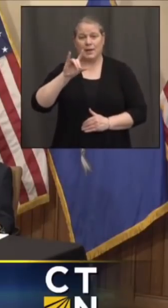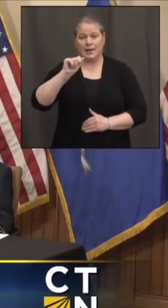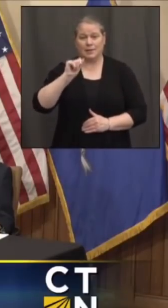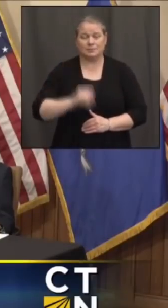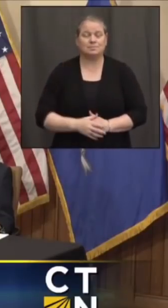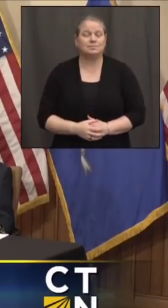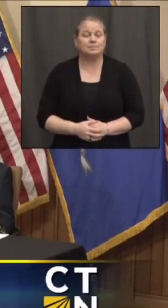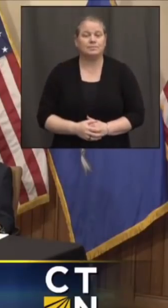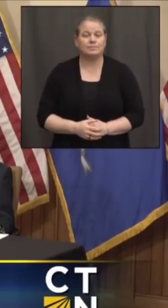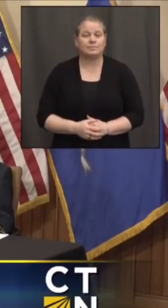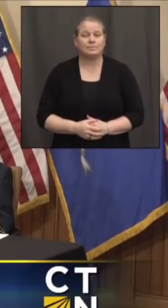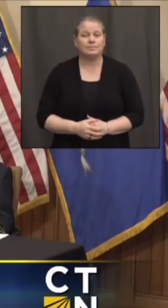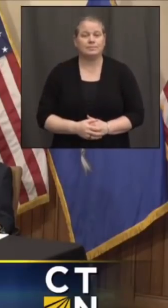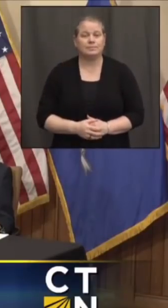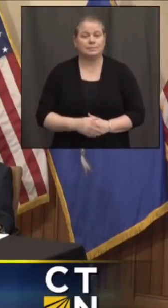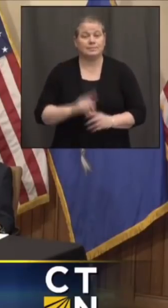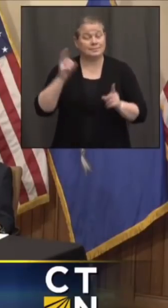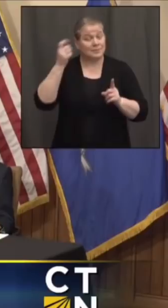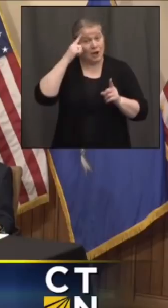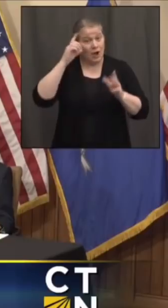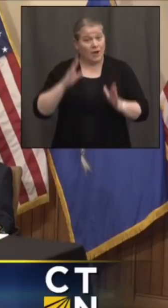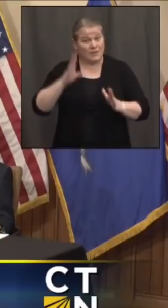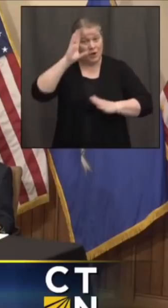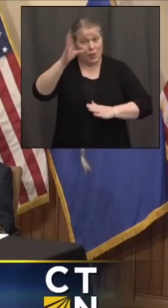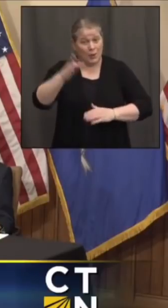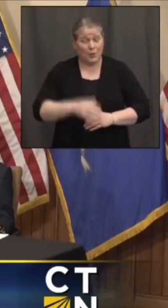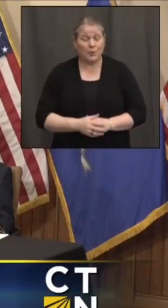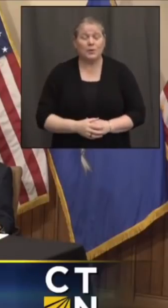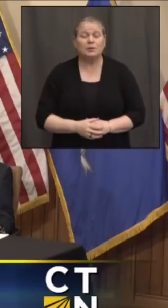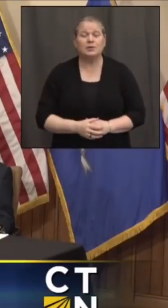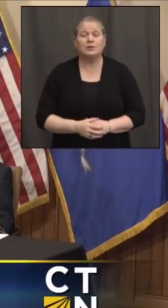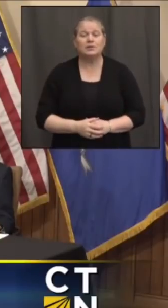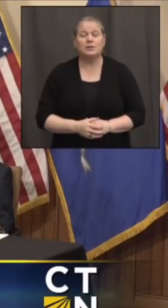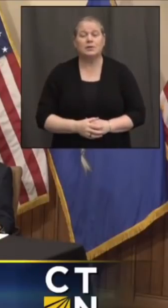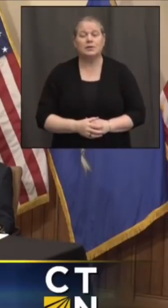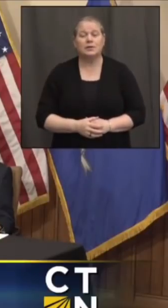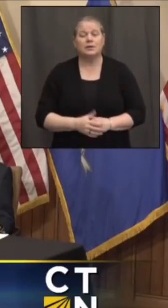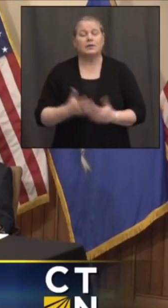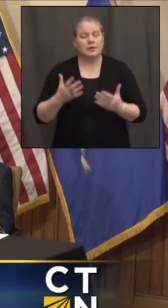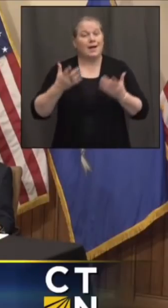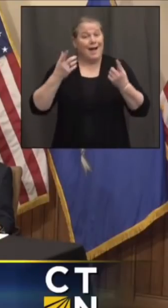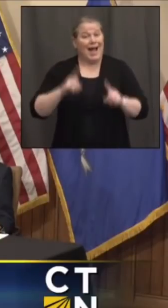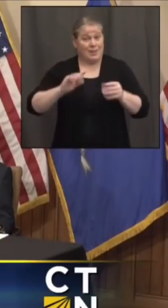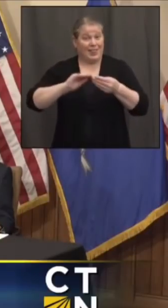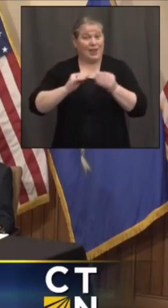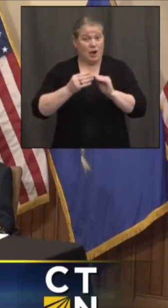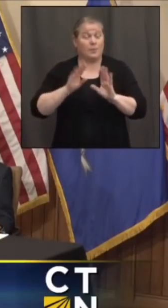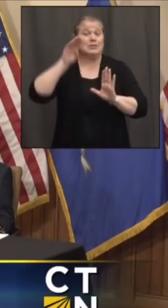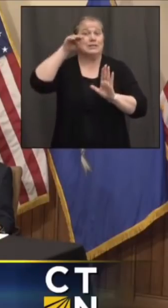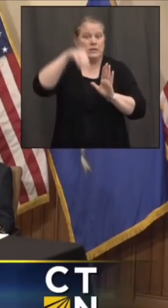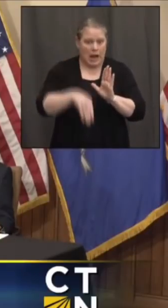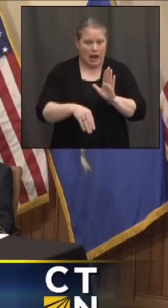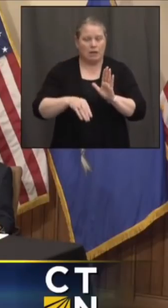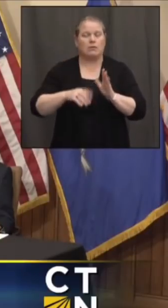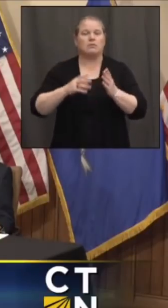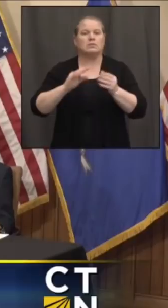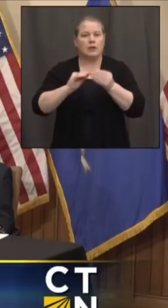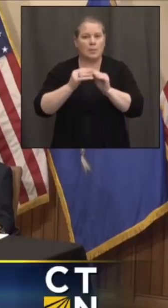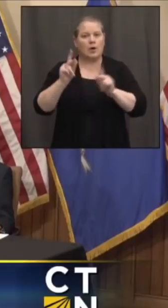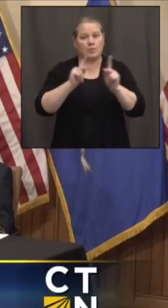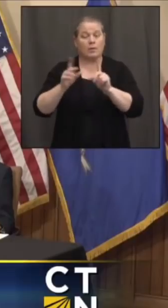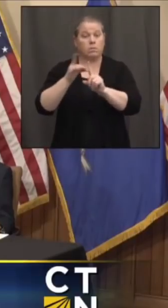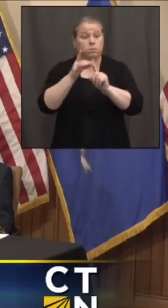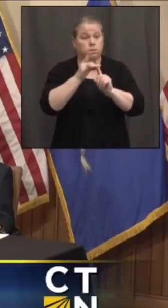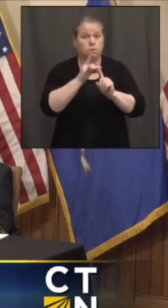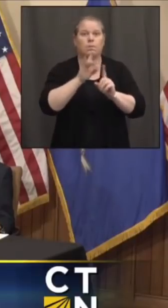Hi, Governor. Looking at the downward trends in cases, positivity, hospitalization, do you think the vaccine is pushing these numbers down